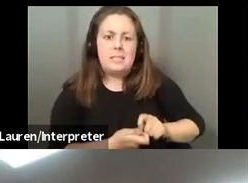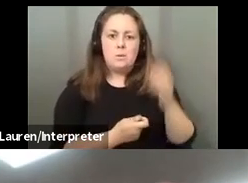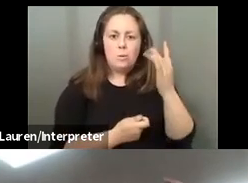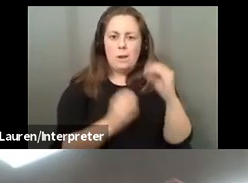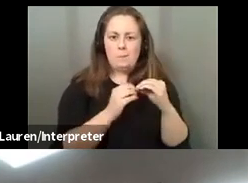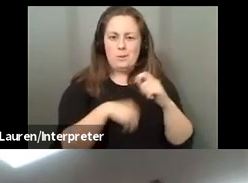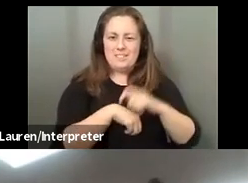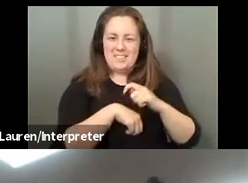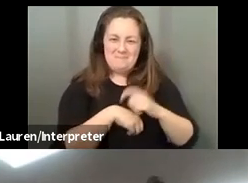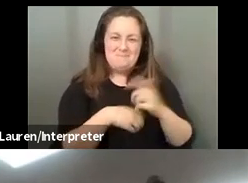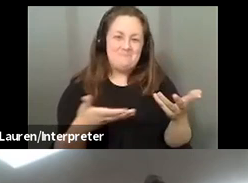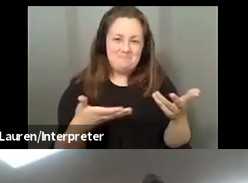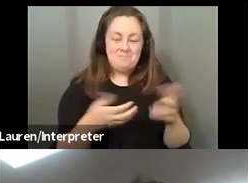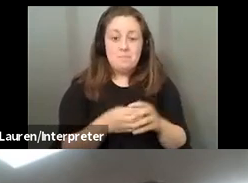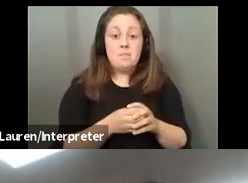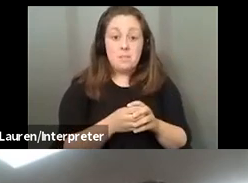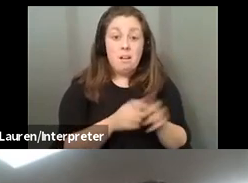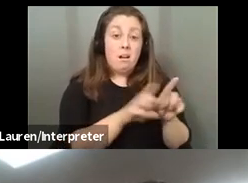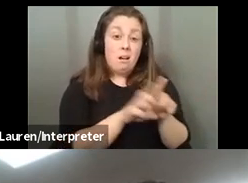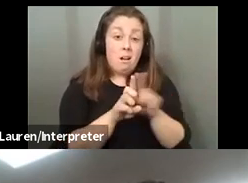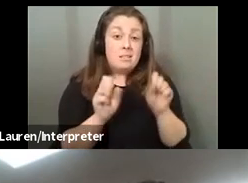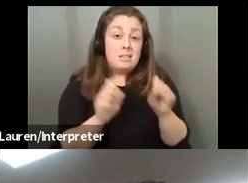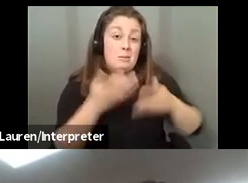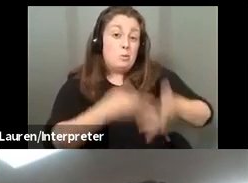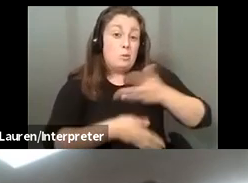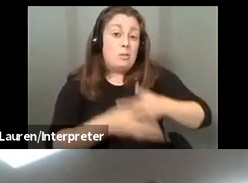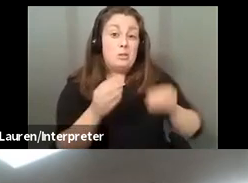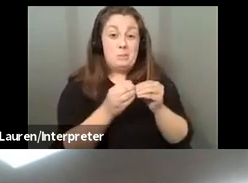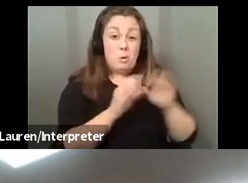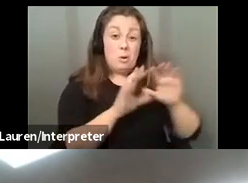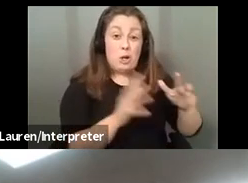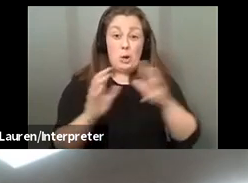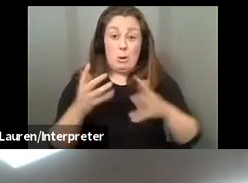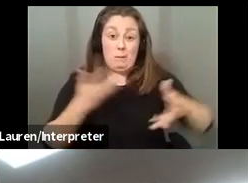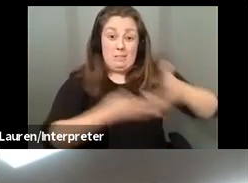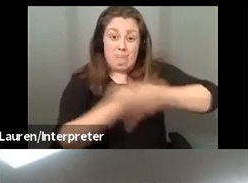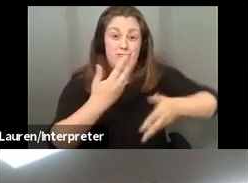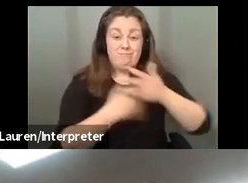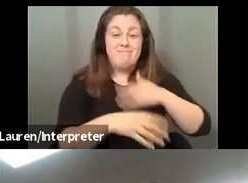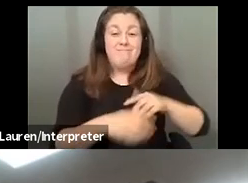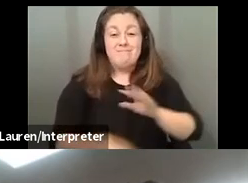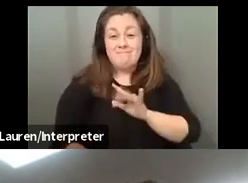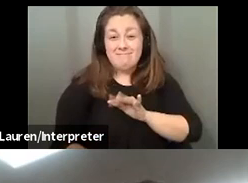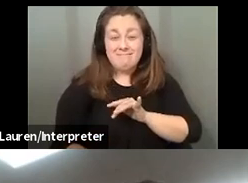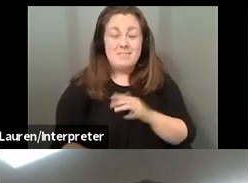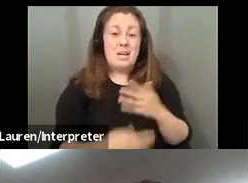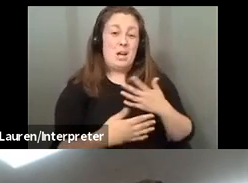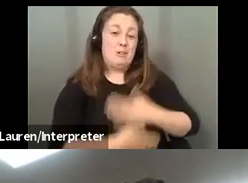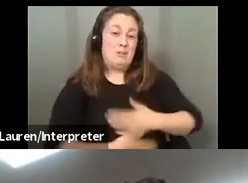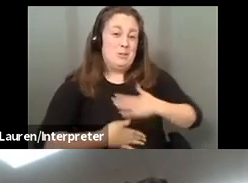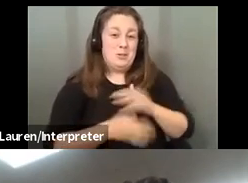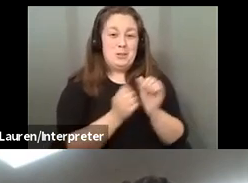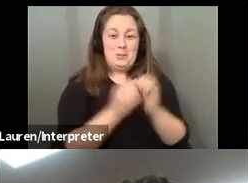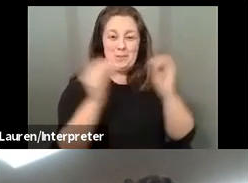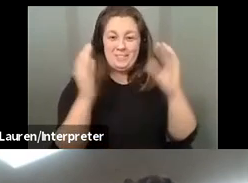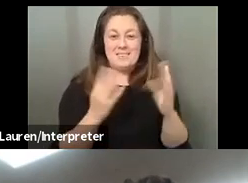time. I am also able to socialize more with both cohorts combined. I enjoy being with my teachers 5 days a week and